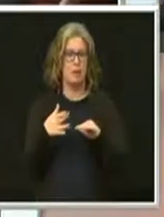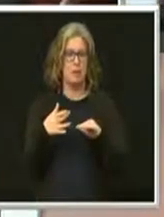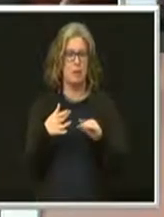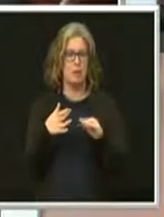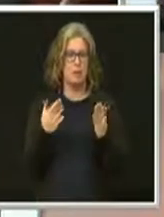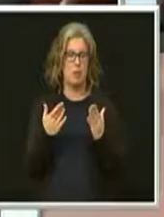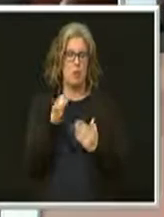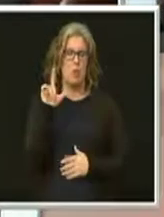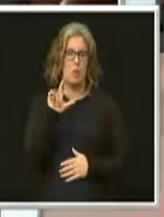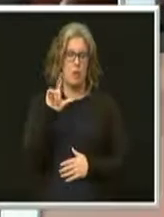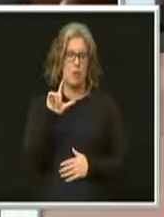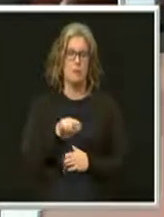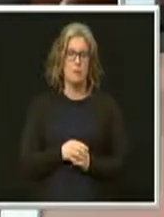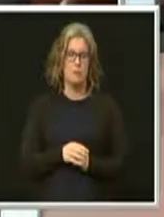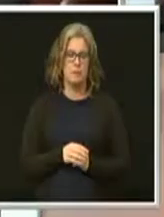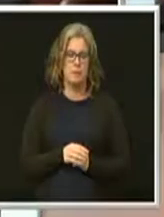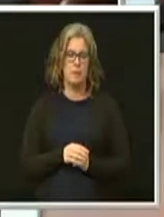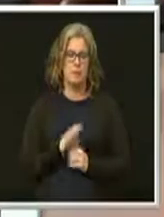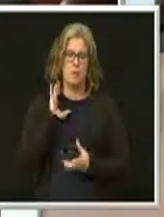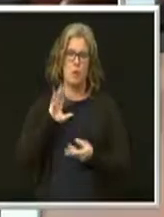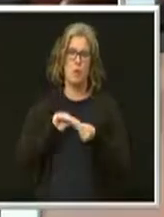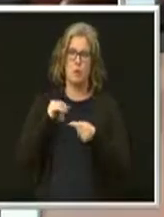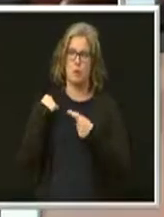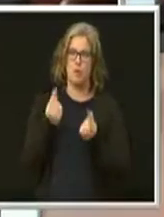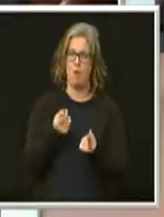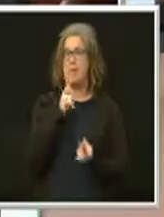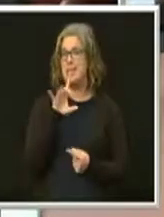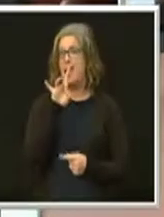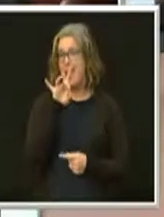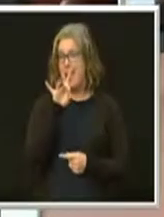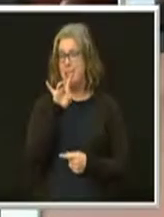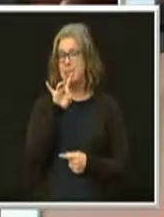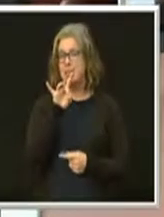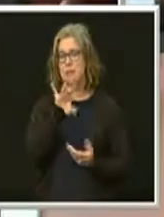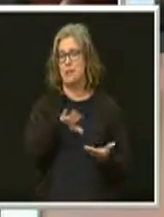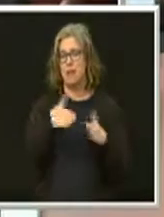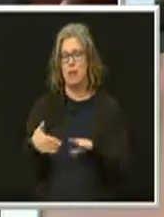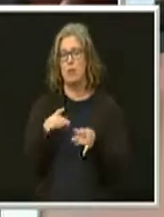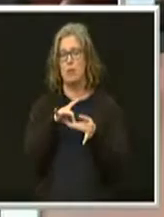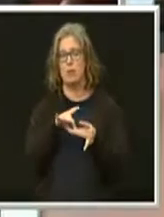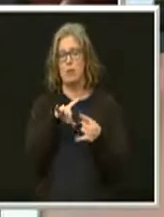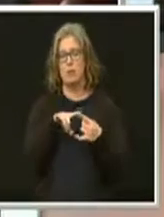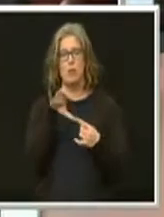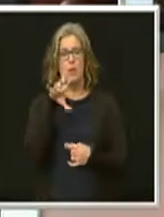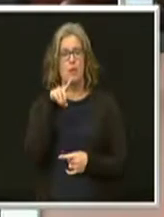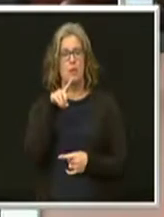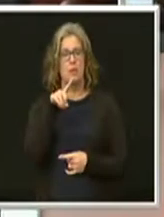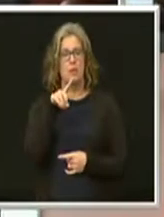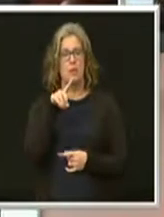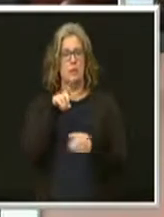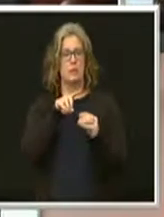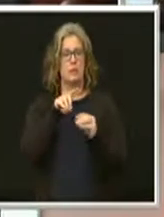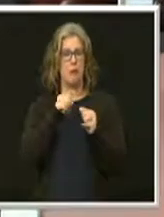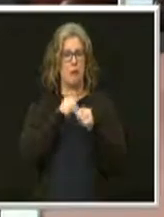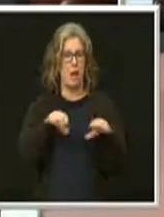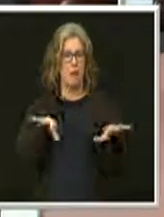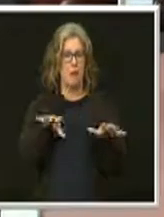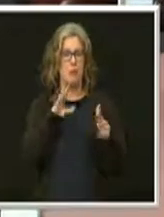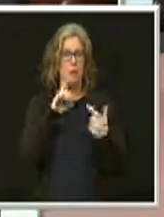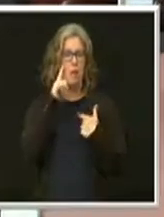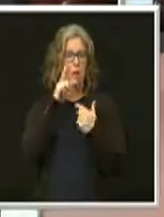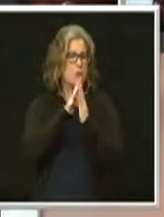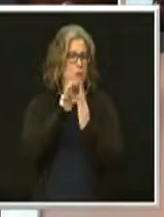here in Louisville. So our total so far is 8 deaths related to the COVID outbreak. So our thoughts